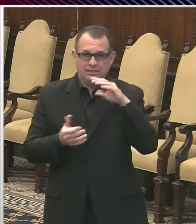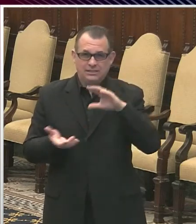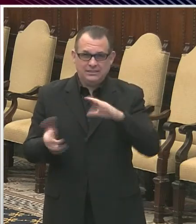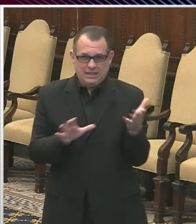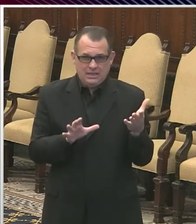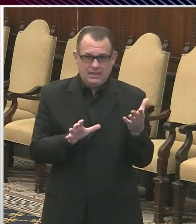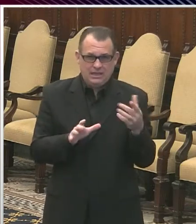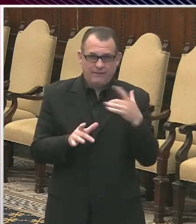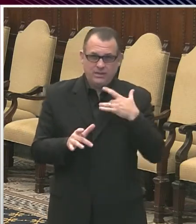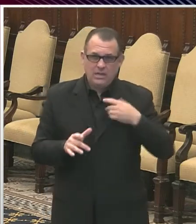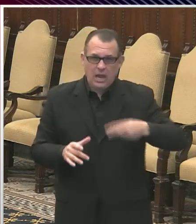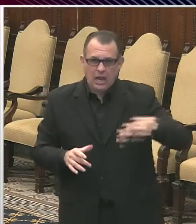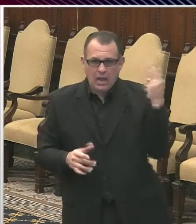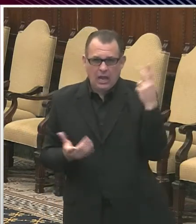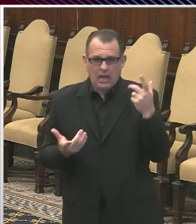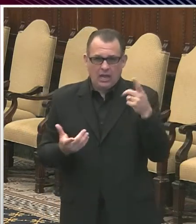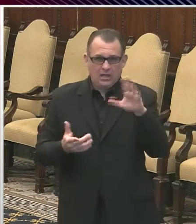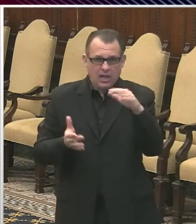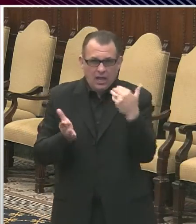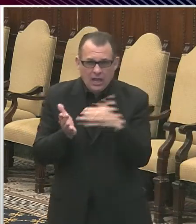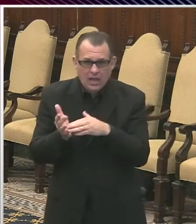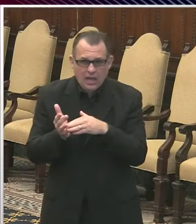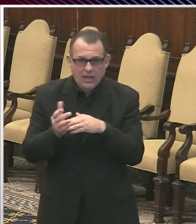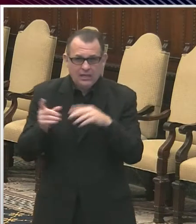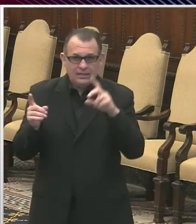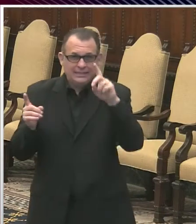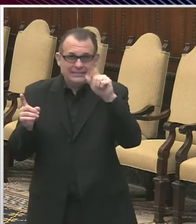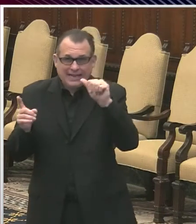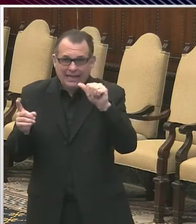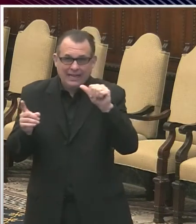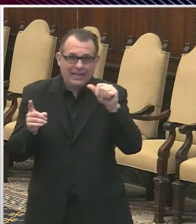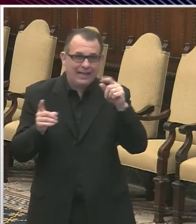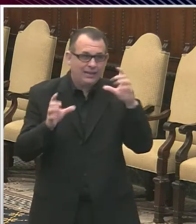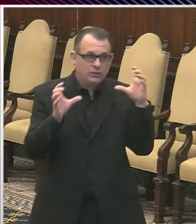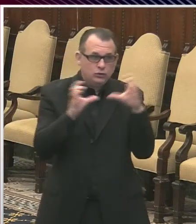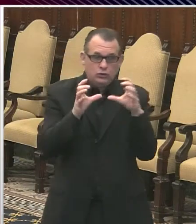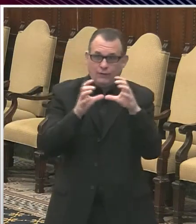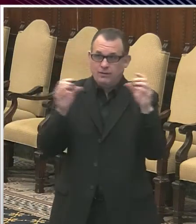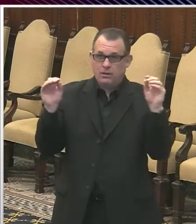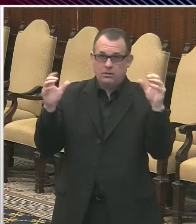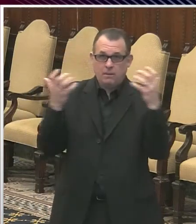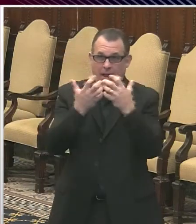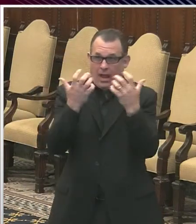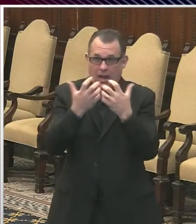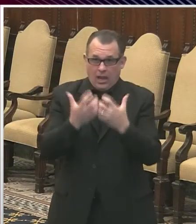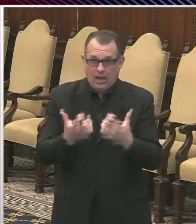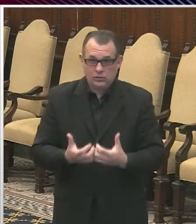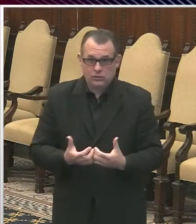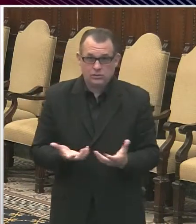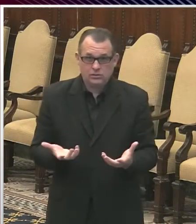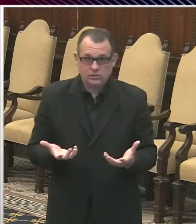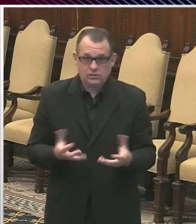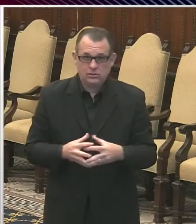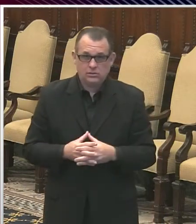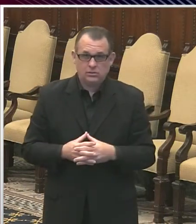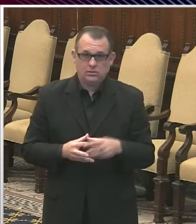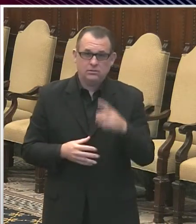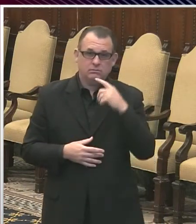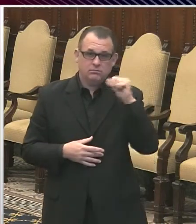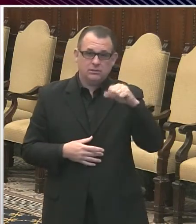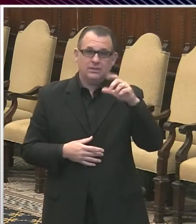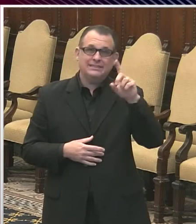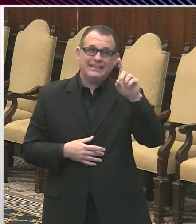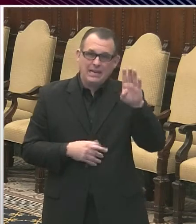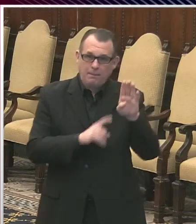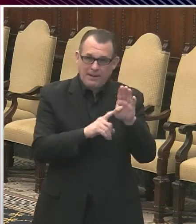case of reconciling data, or? Yeah, this is another case of matching this against another external database, and so we pick up